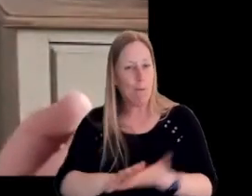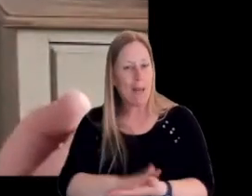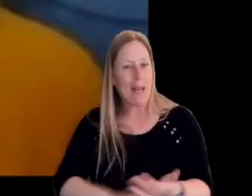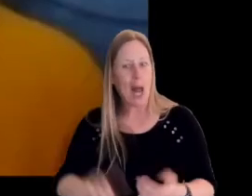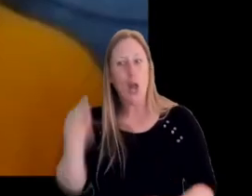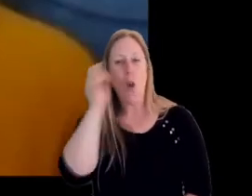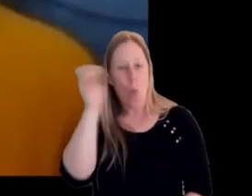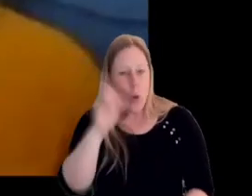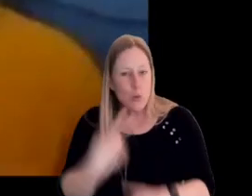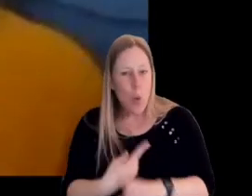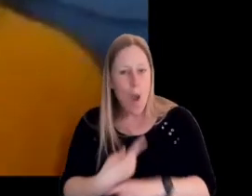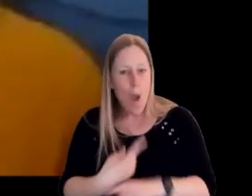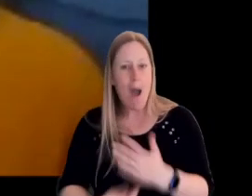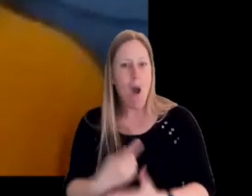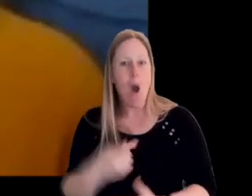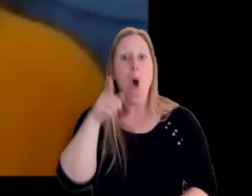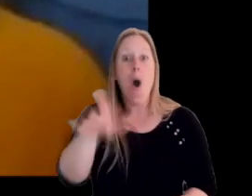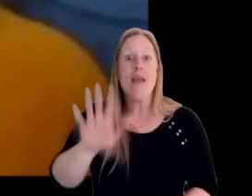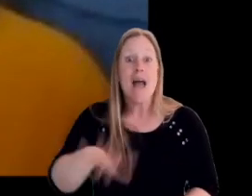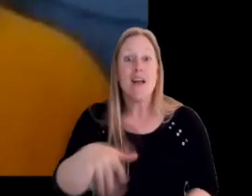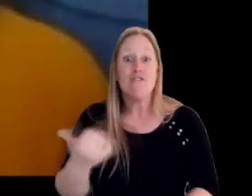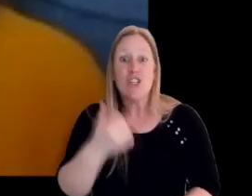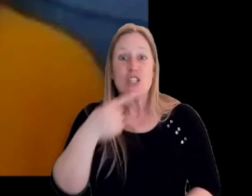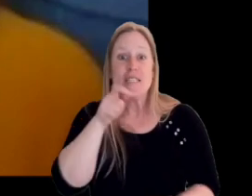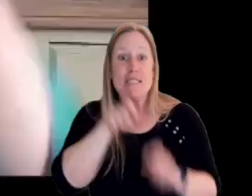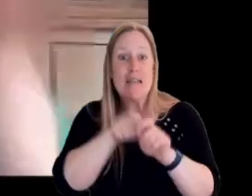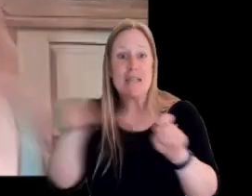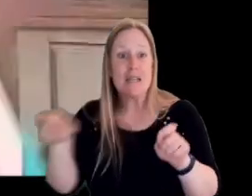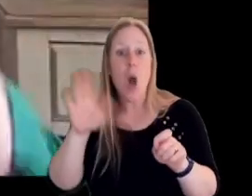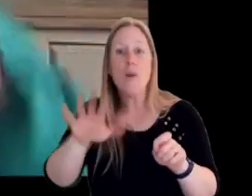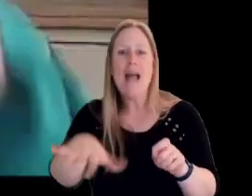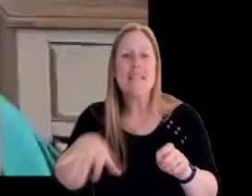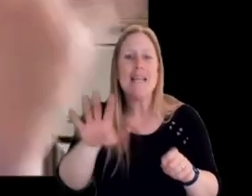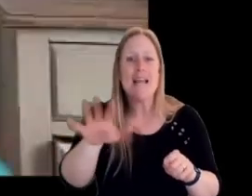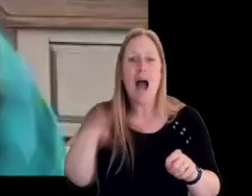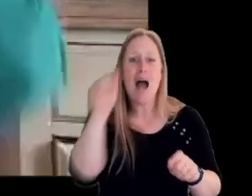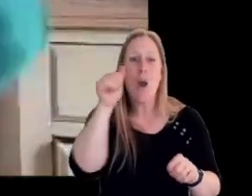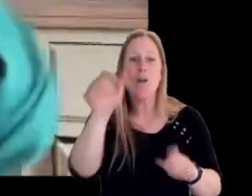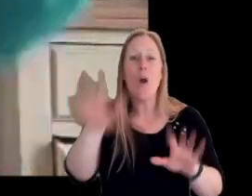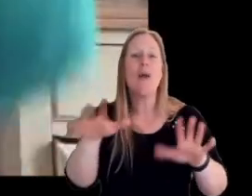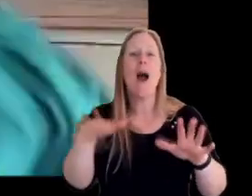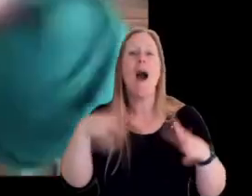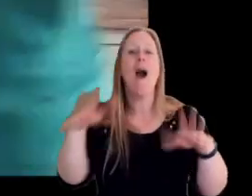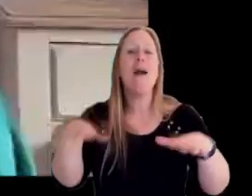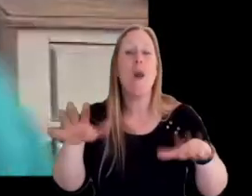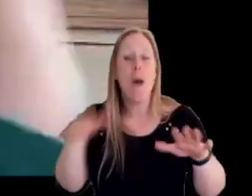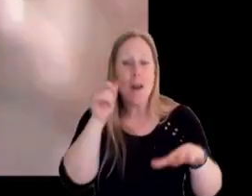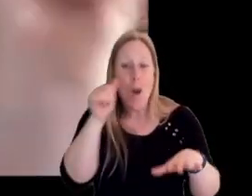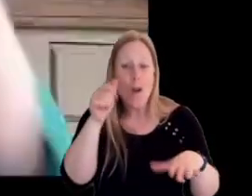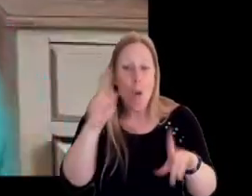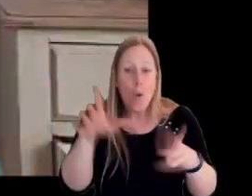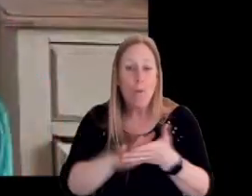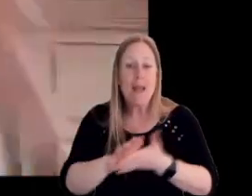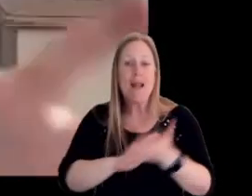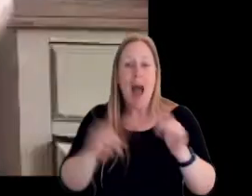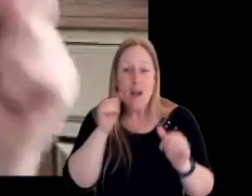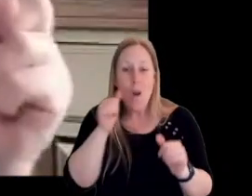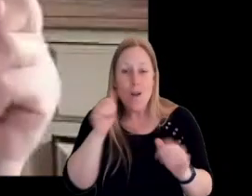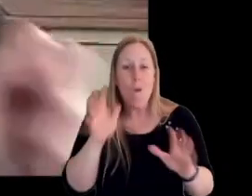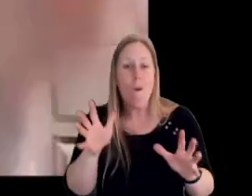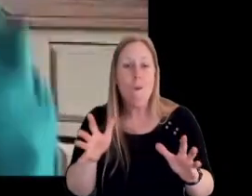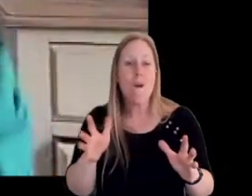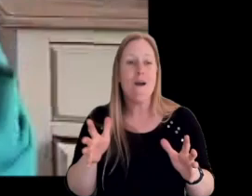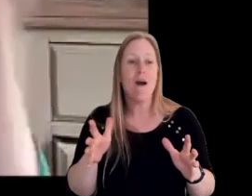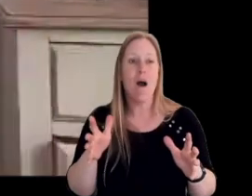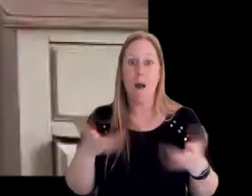about. Yeah. Or finishing my sentence will be like, yes, I know. It's just stop going. I know what you're